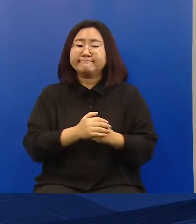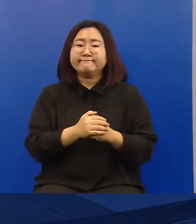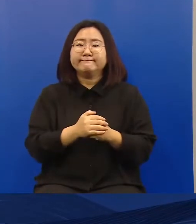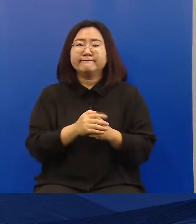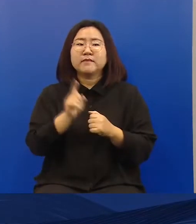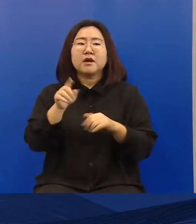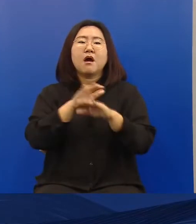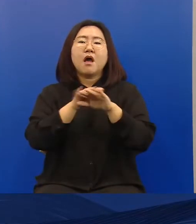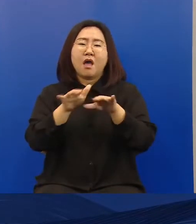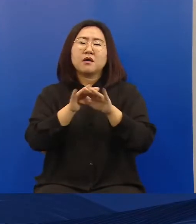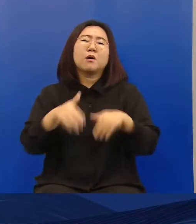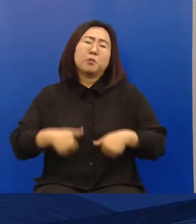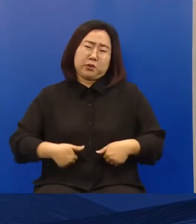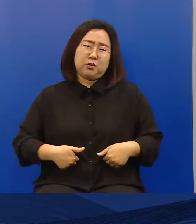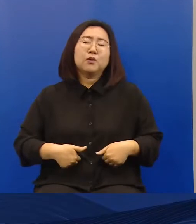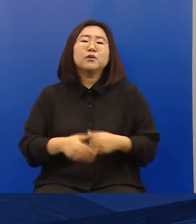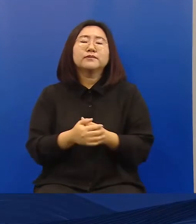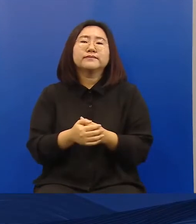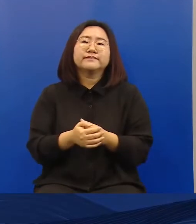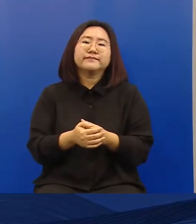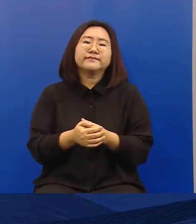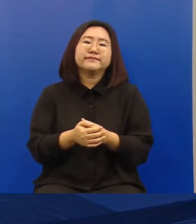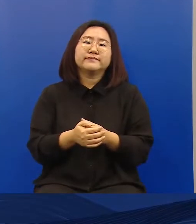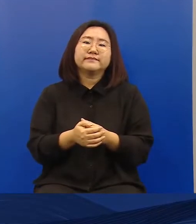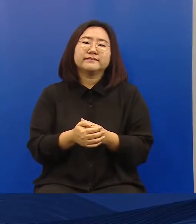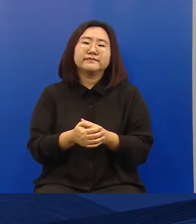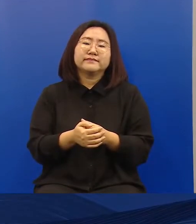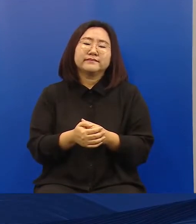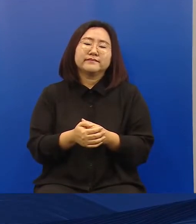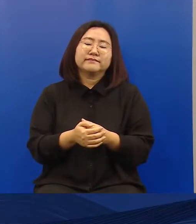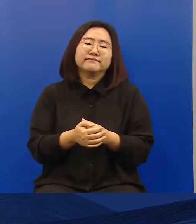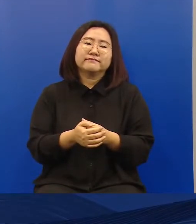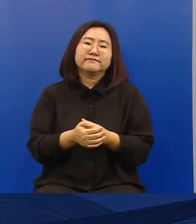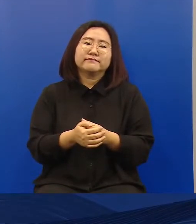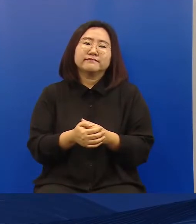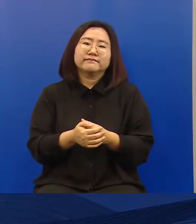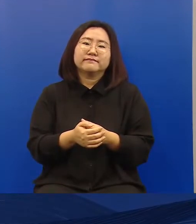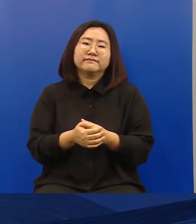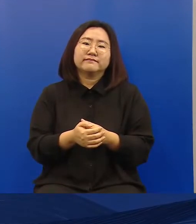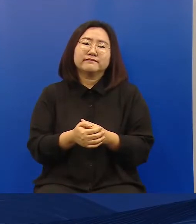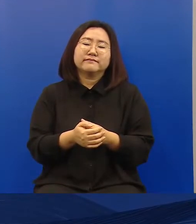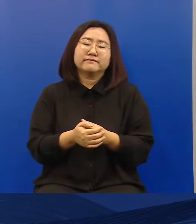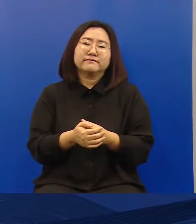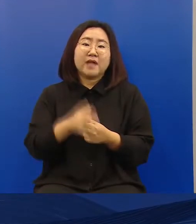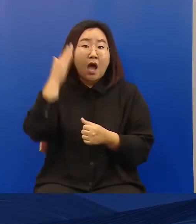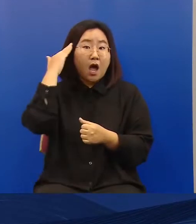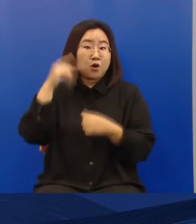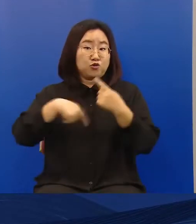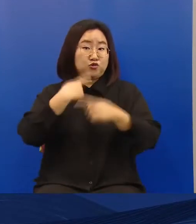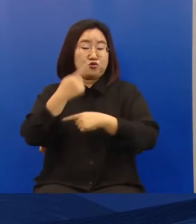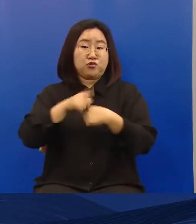we are genuinely an advanced country. So